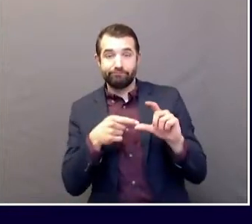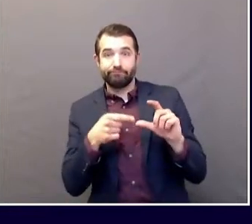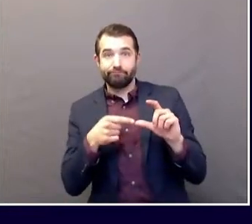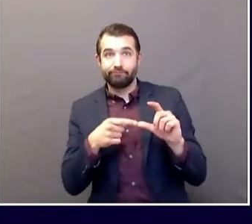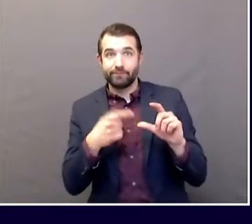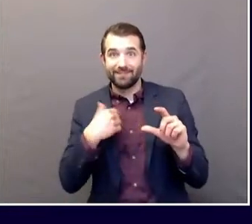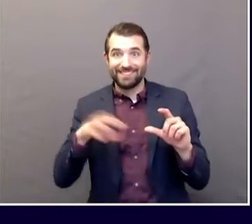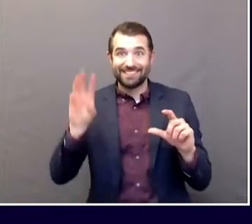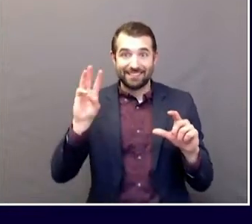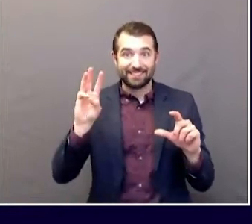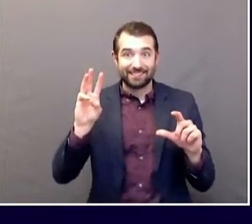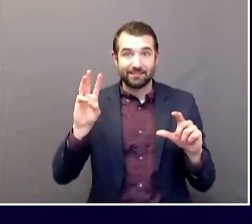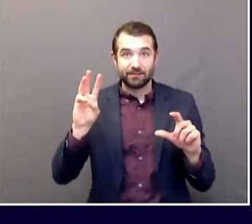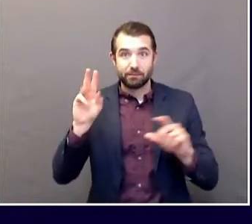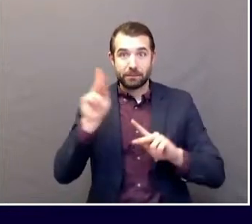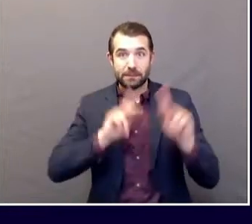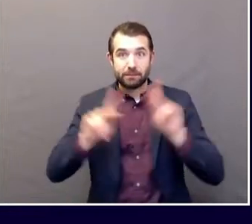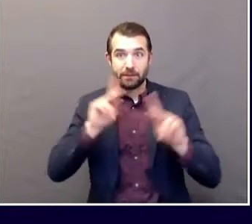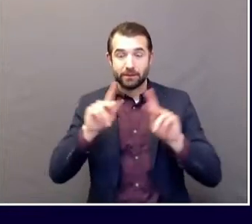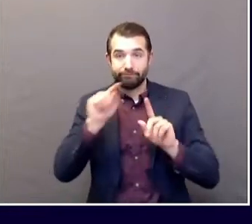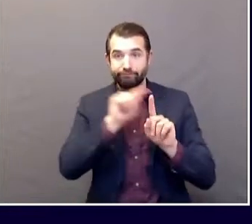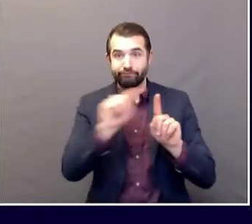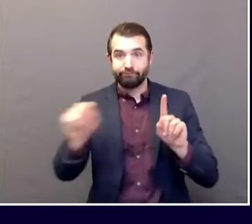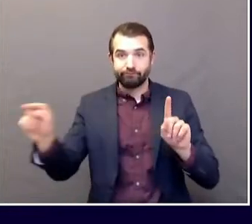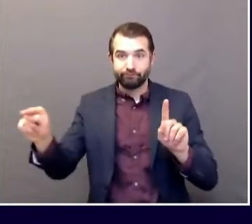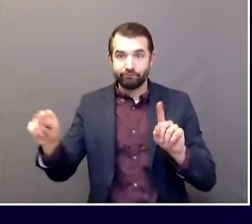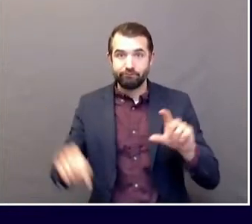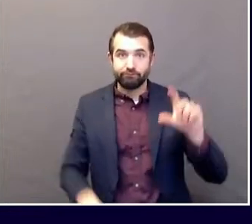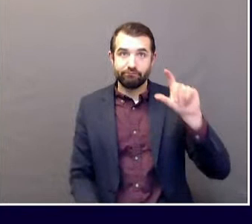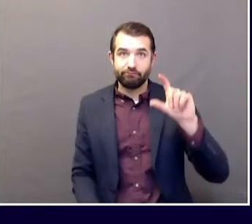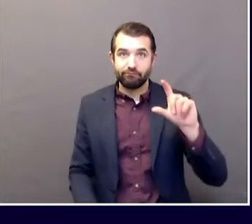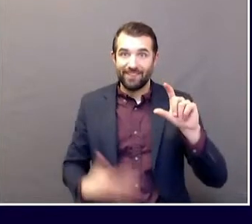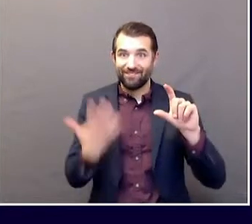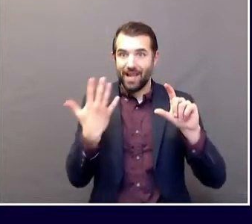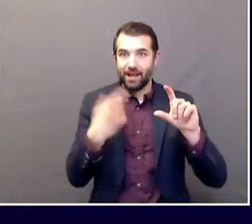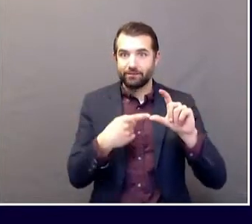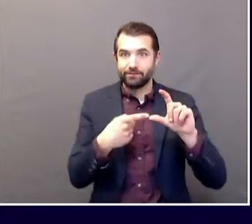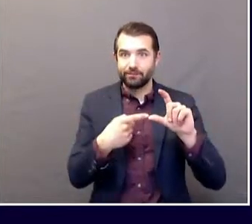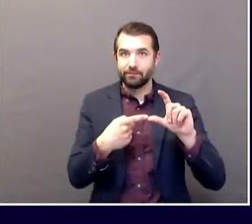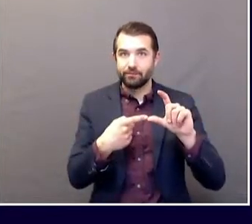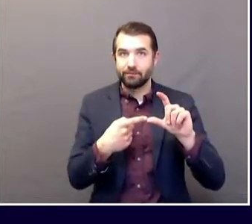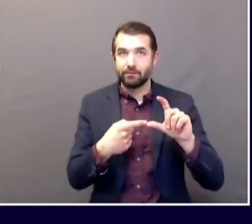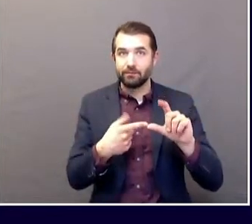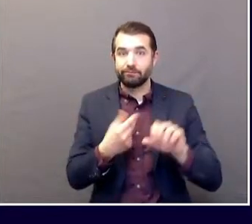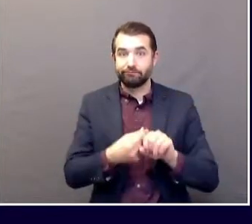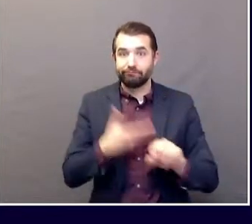so would involve opening up a vial, and we're not going to do that? The practice has been